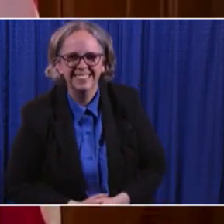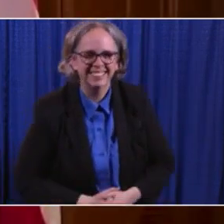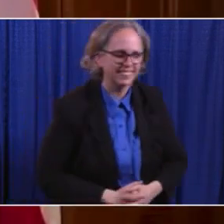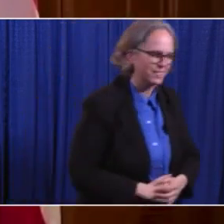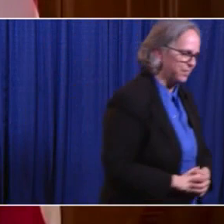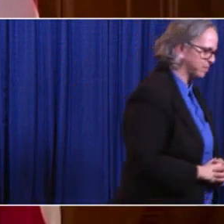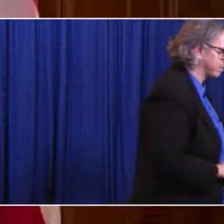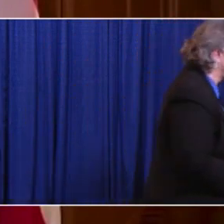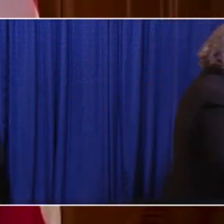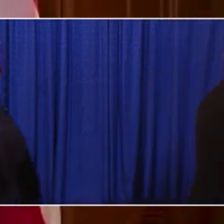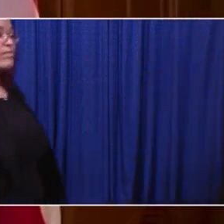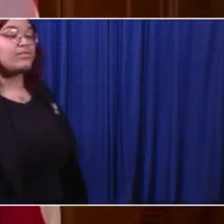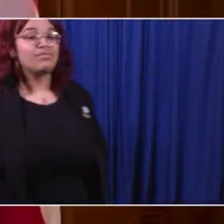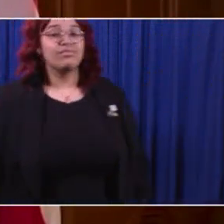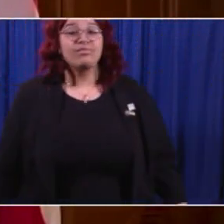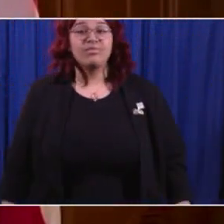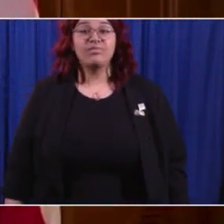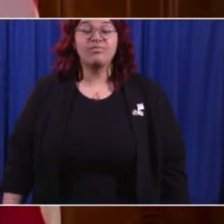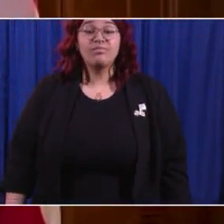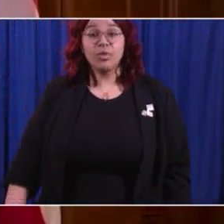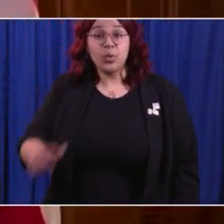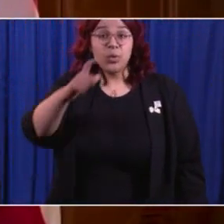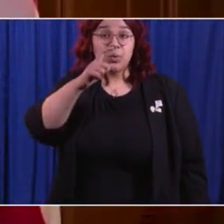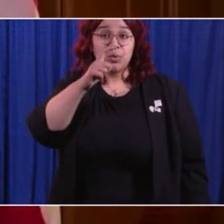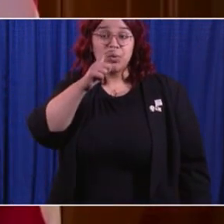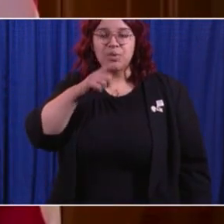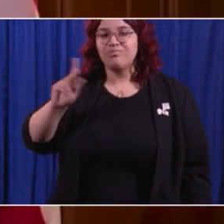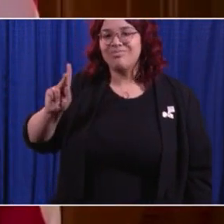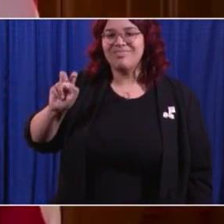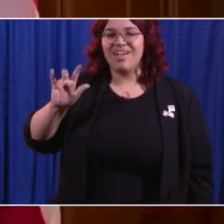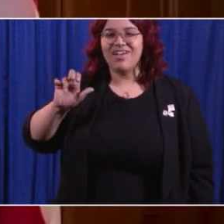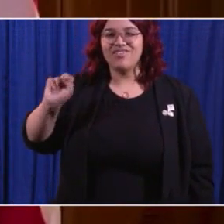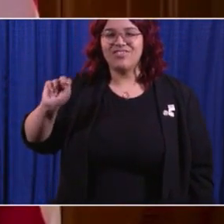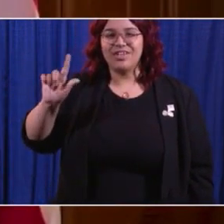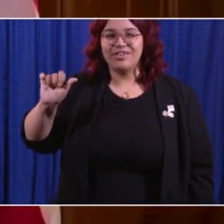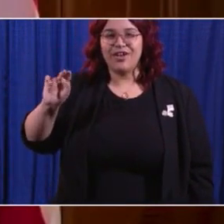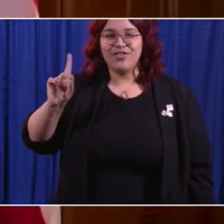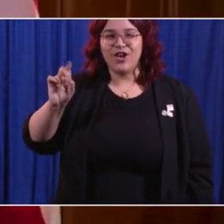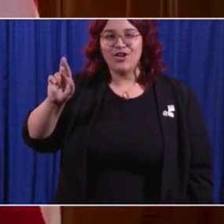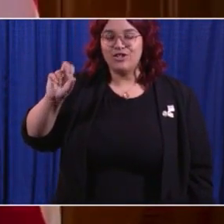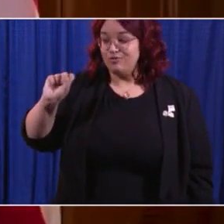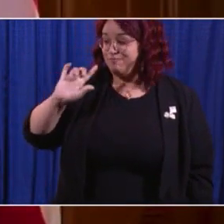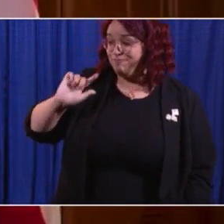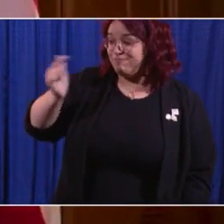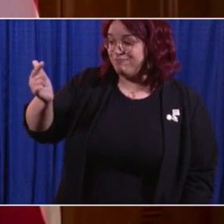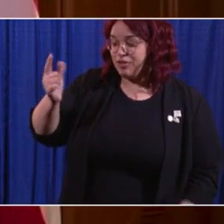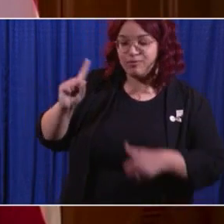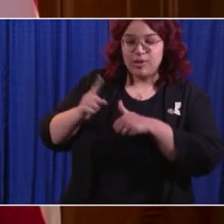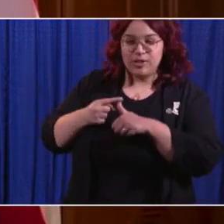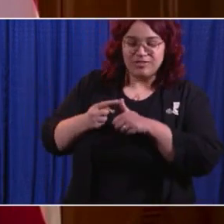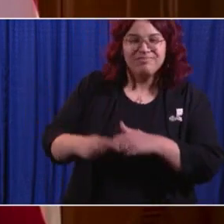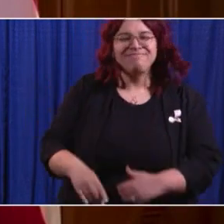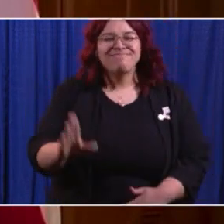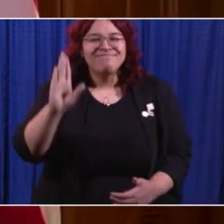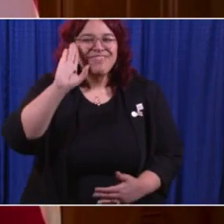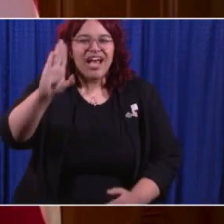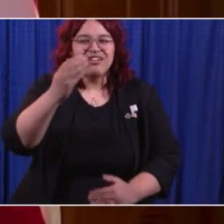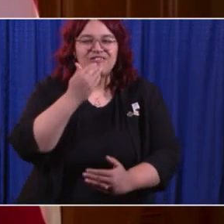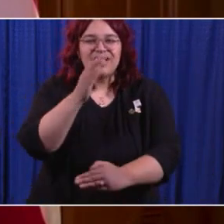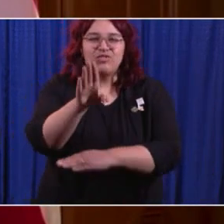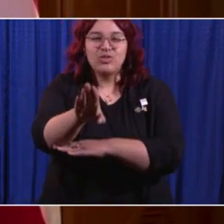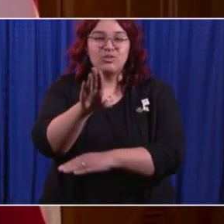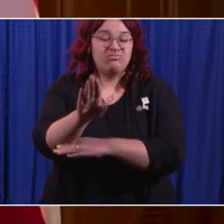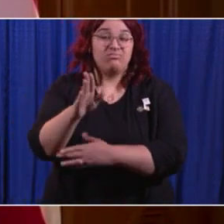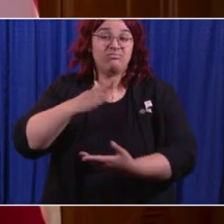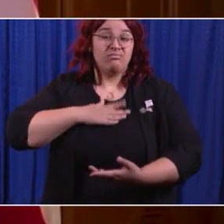Kevin Landers at WBNS in Columbus. Hey, Kevin. Hello, Governor. Hello, good afternoon. Noon. My question is more